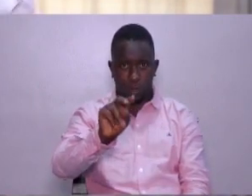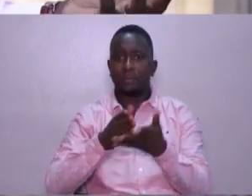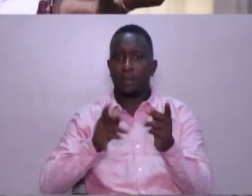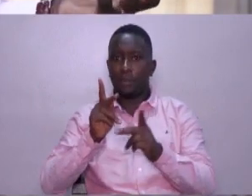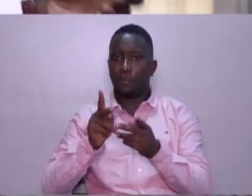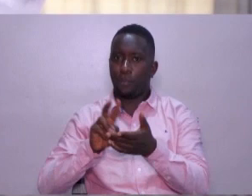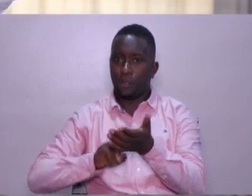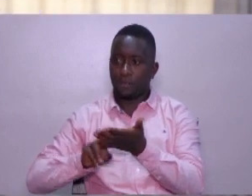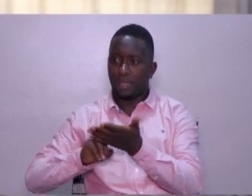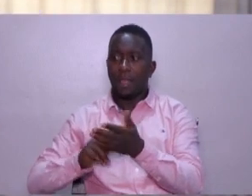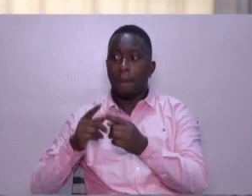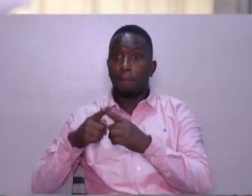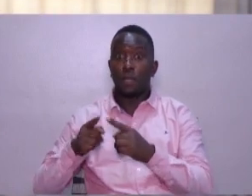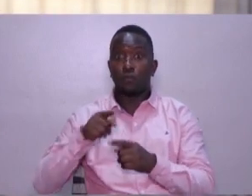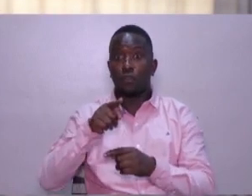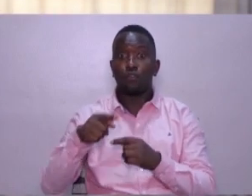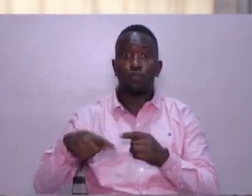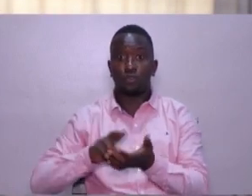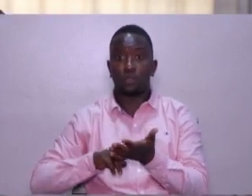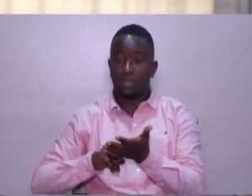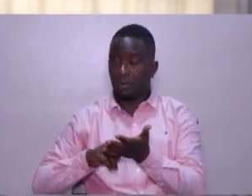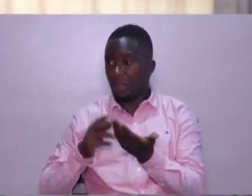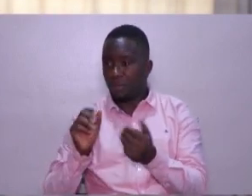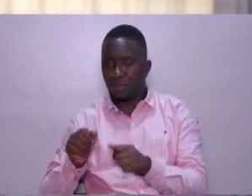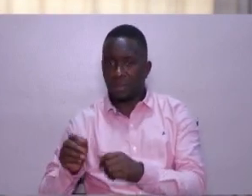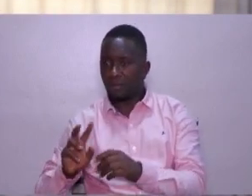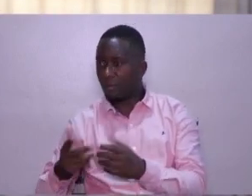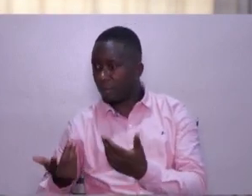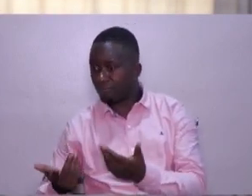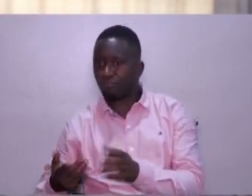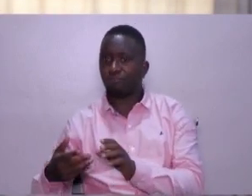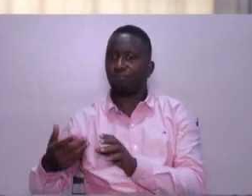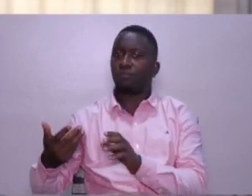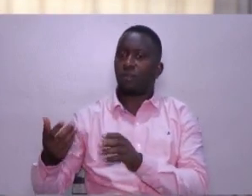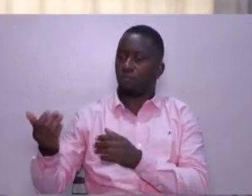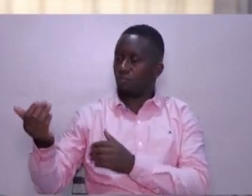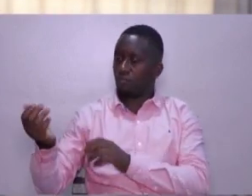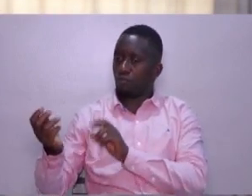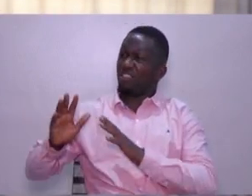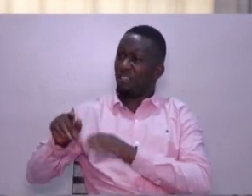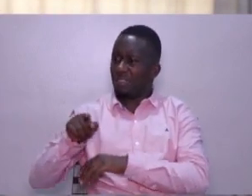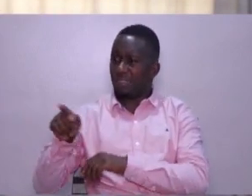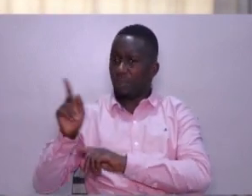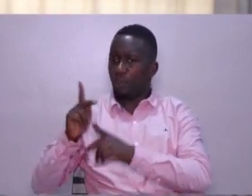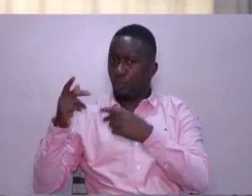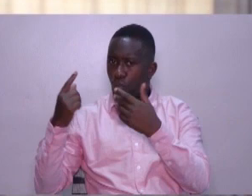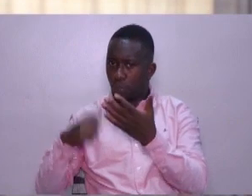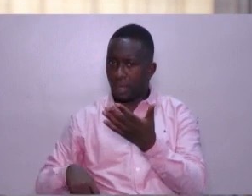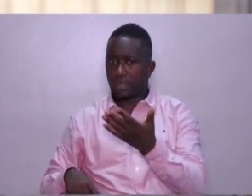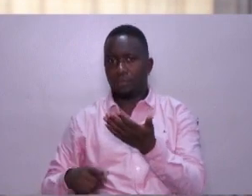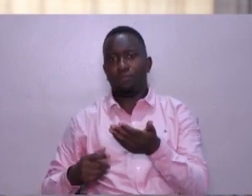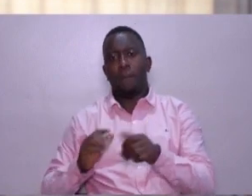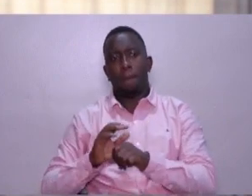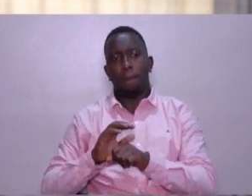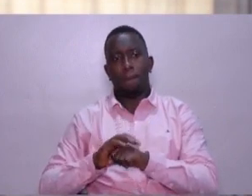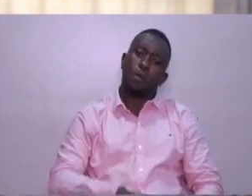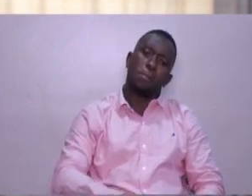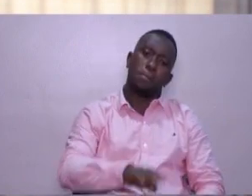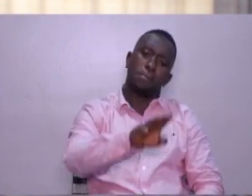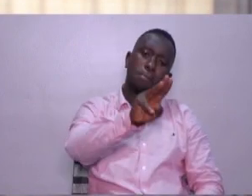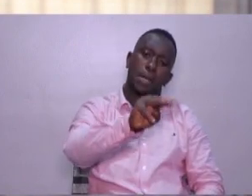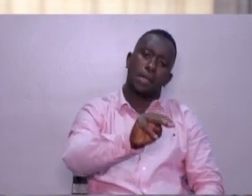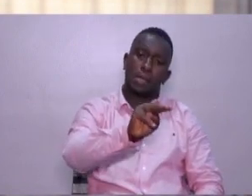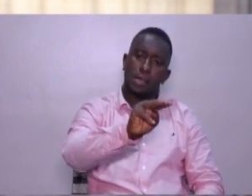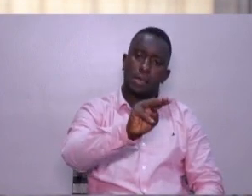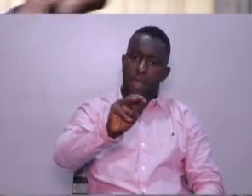say, oh, for you to be able to use it, just reach out to us, or at least acknowledge that this was produced by Emmy from Chambogo University,